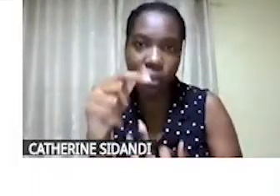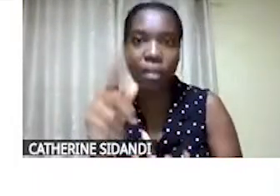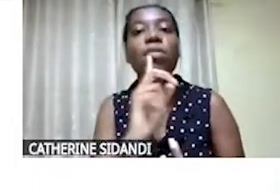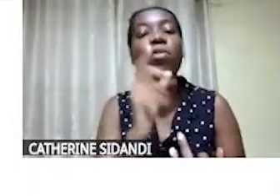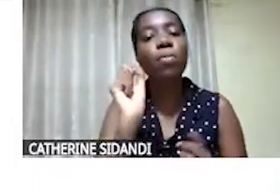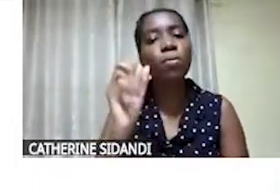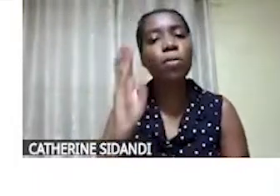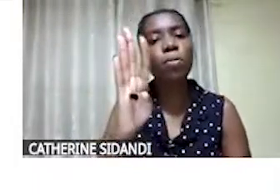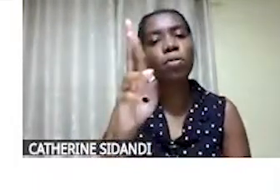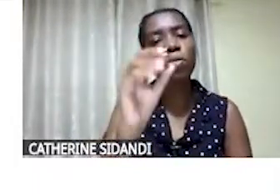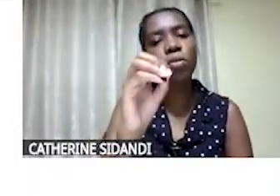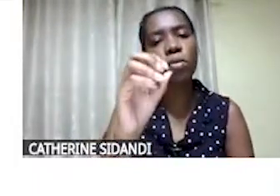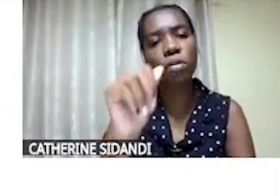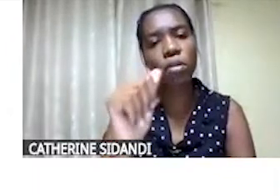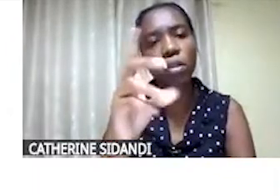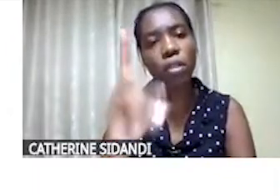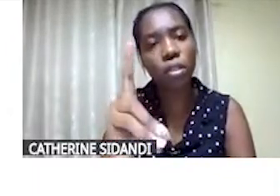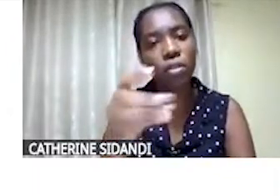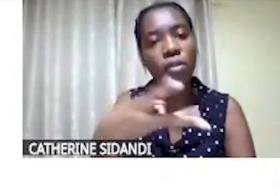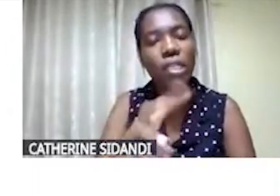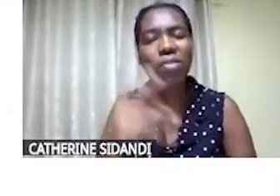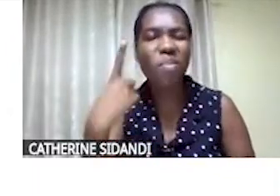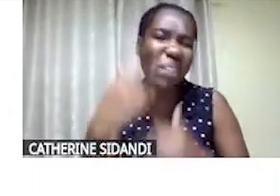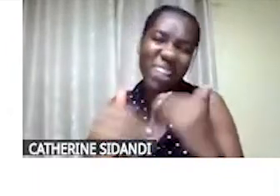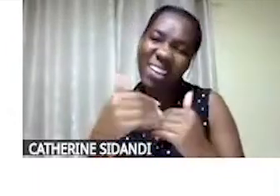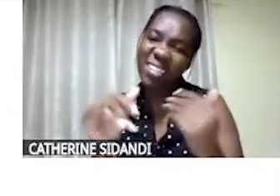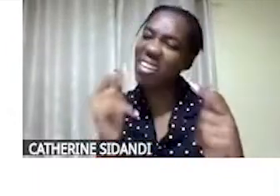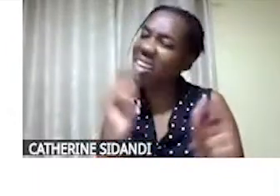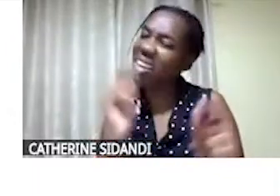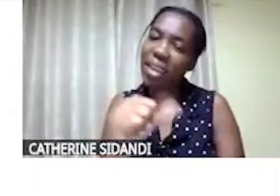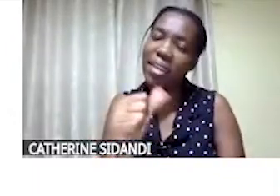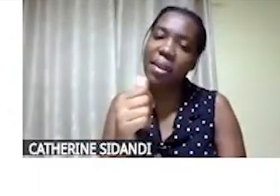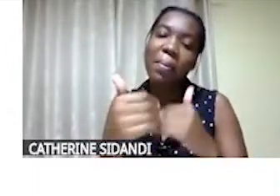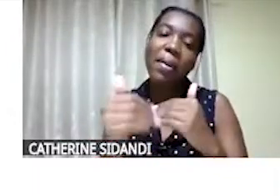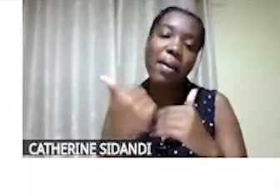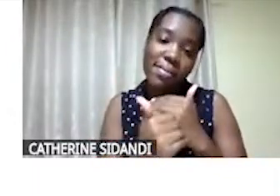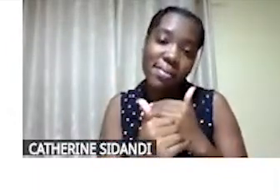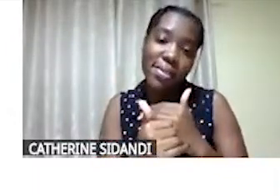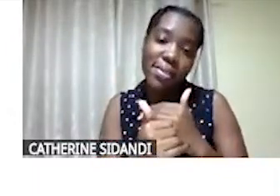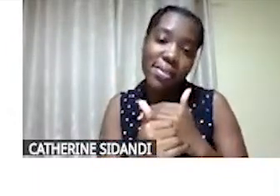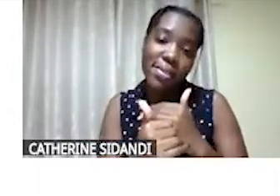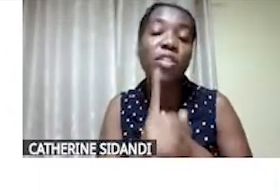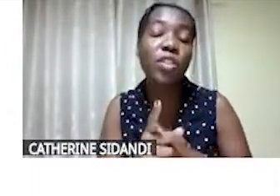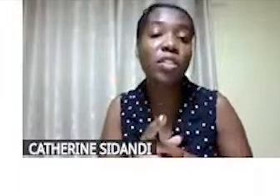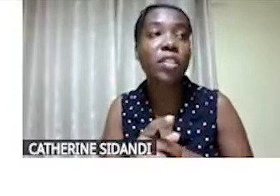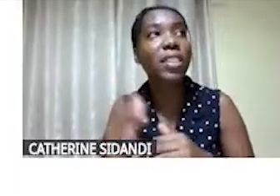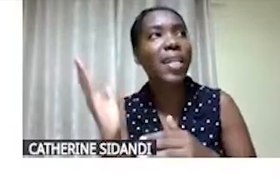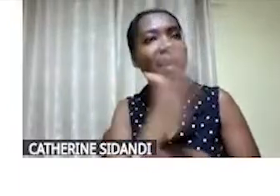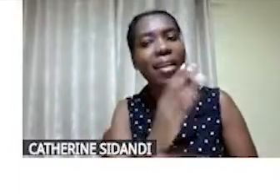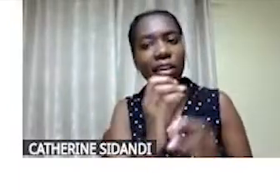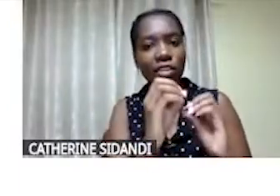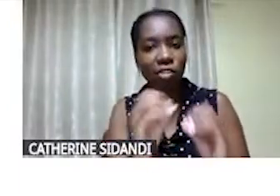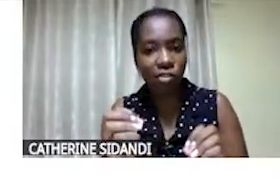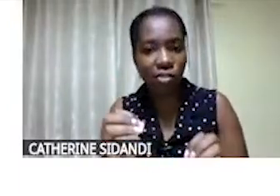or any other kind of butter toast, whatever kind of bread. Indirect is, if I'm not buying